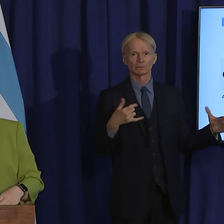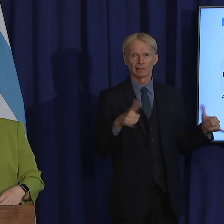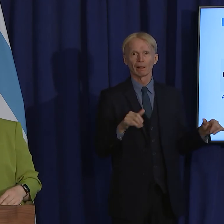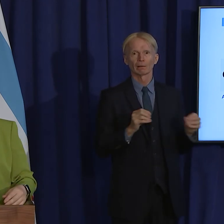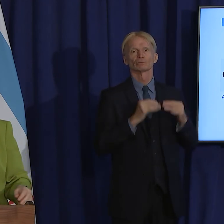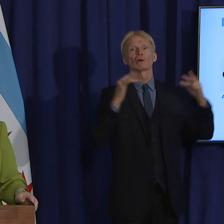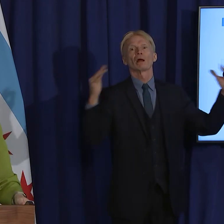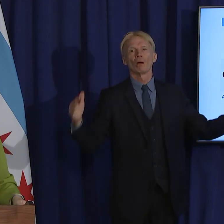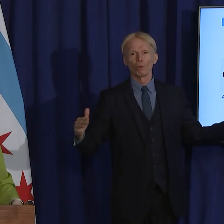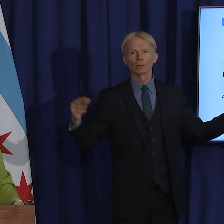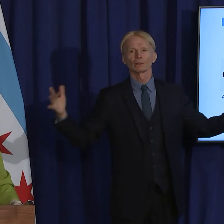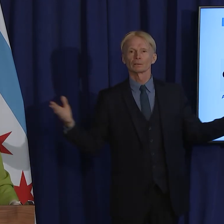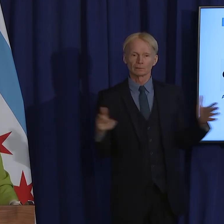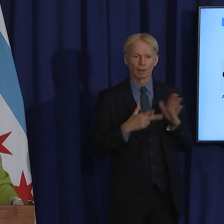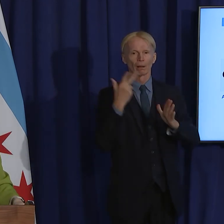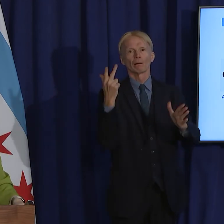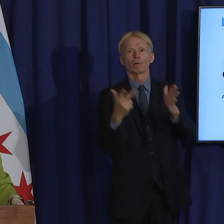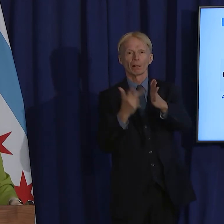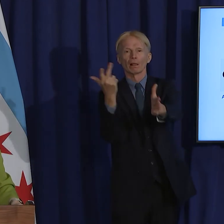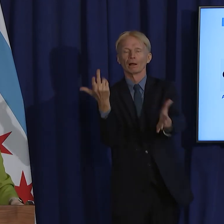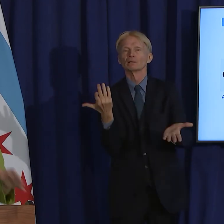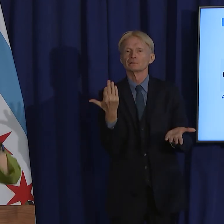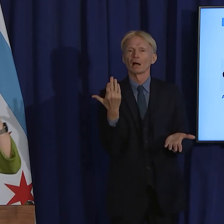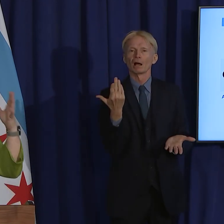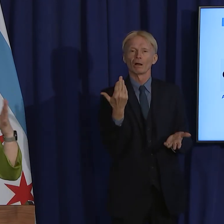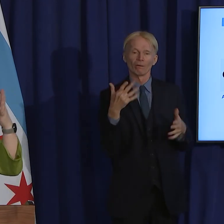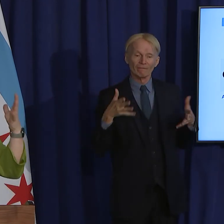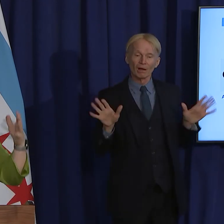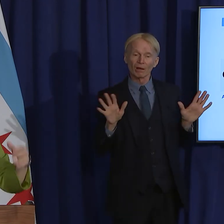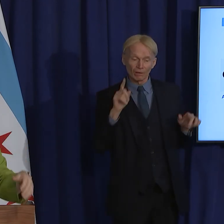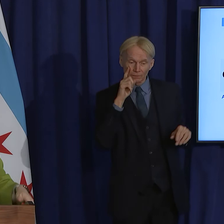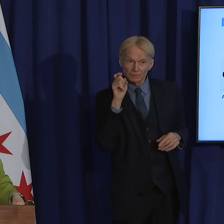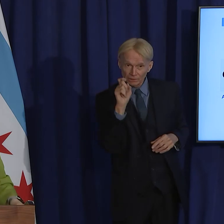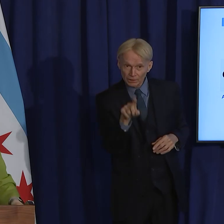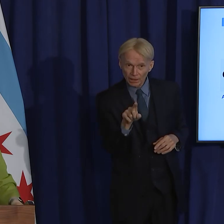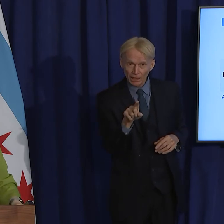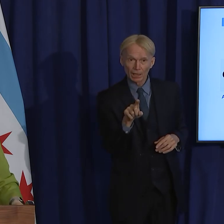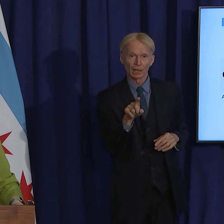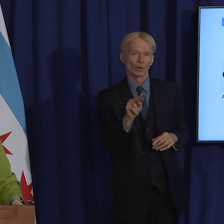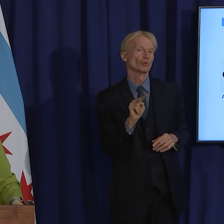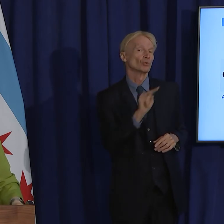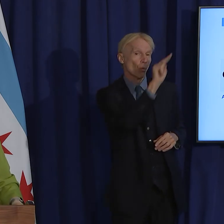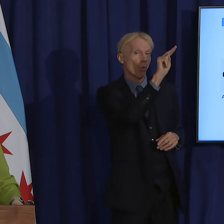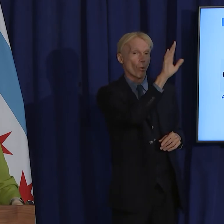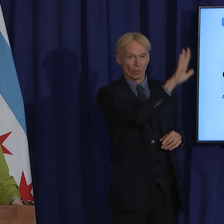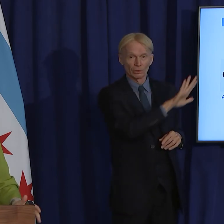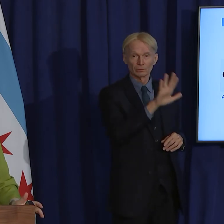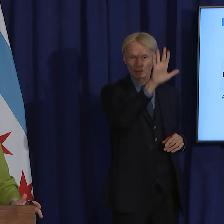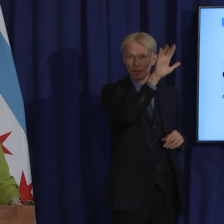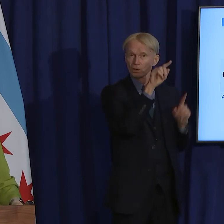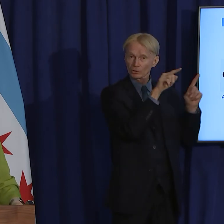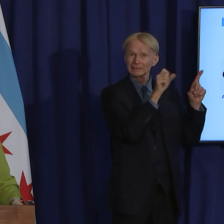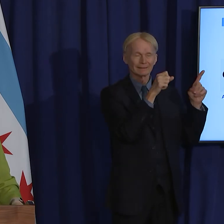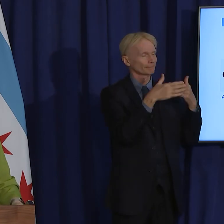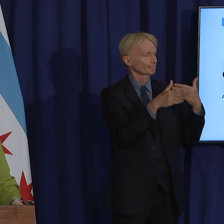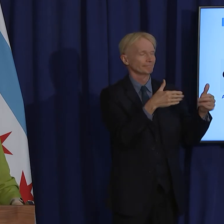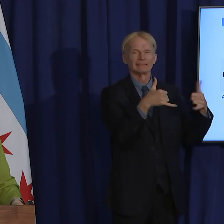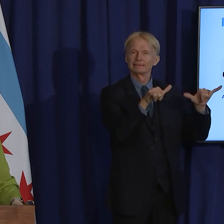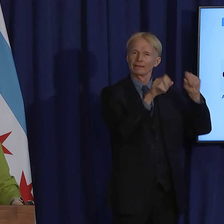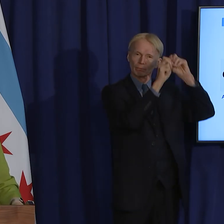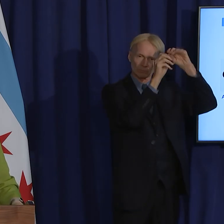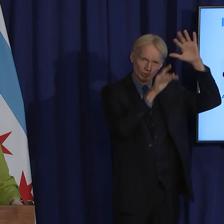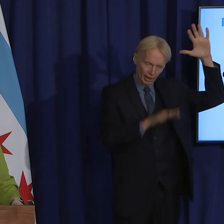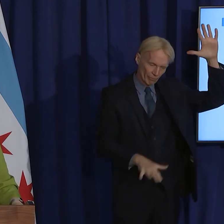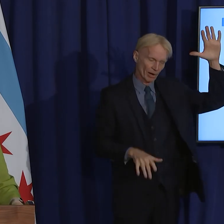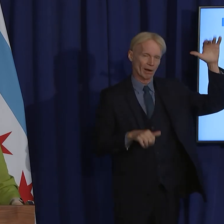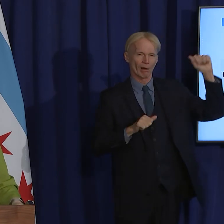so although we have seen more, like I said, in the northern part, it is a widespread outbreak, and we are seeing